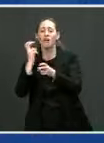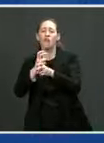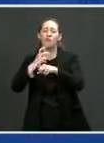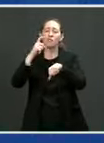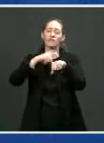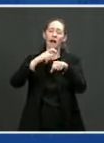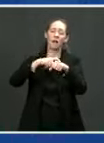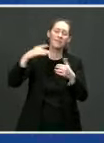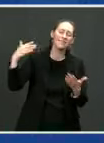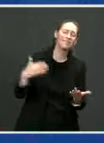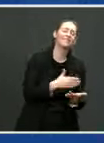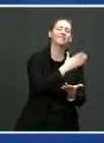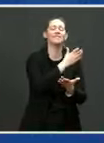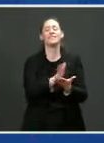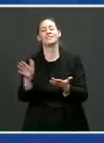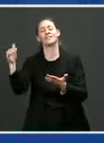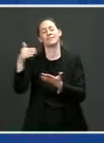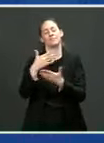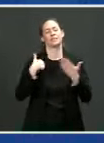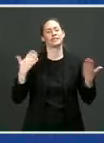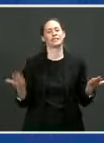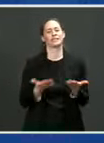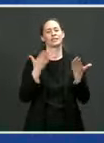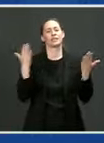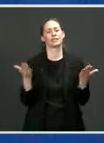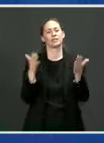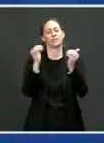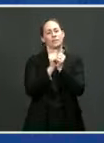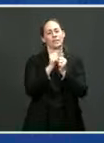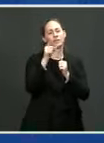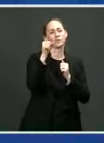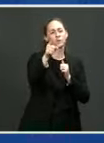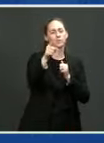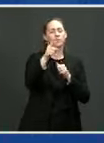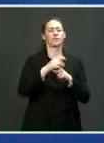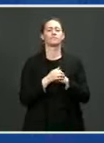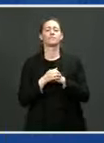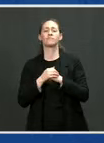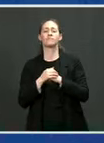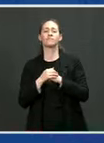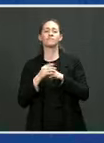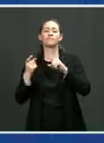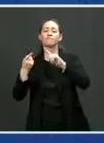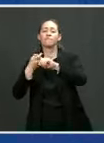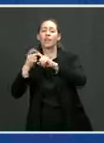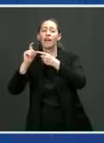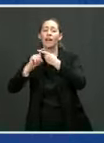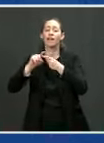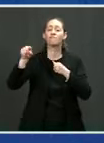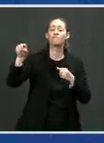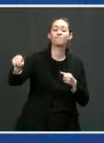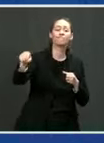rough, and friends just can't be